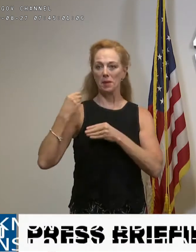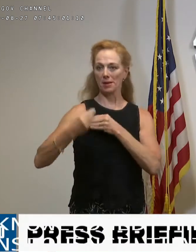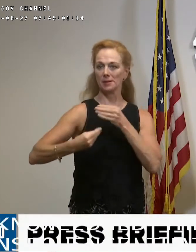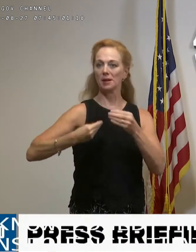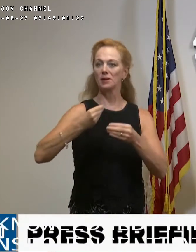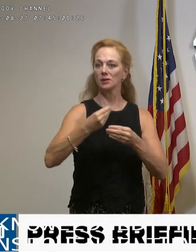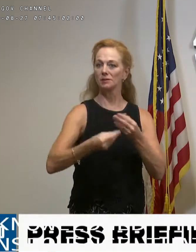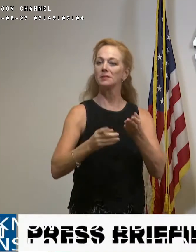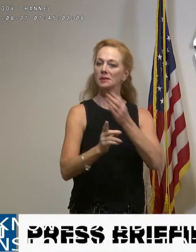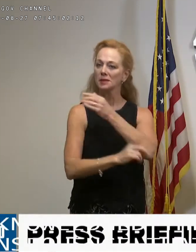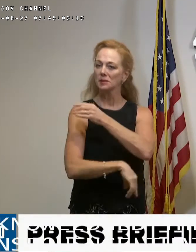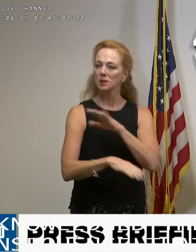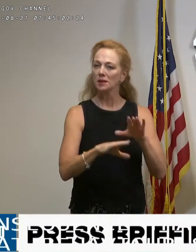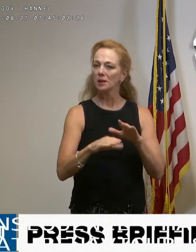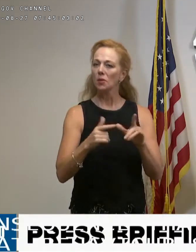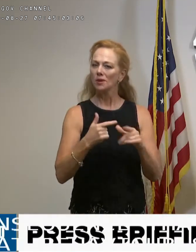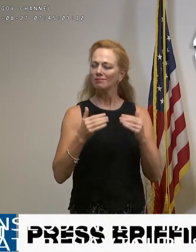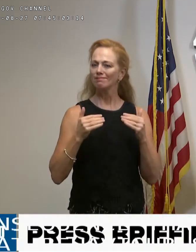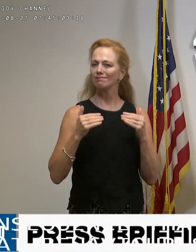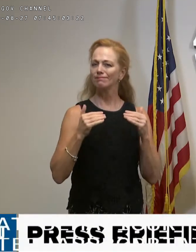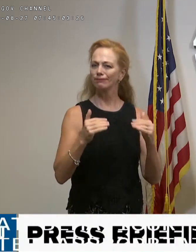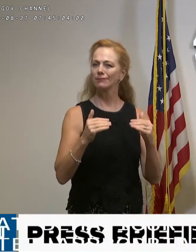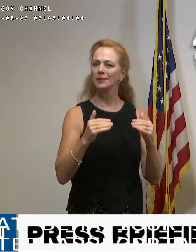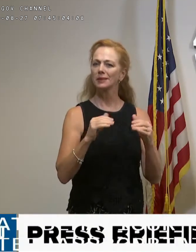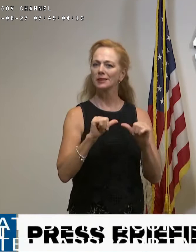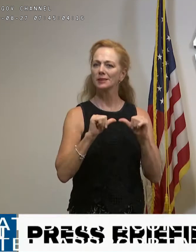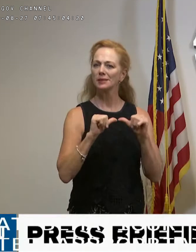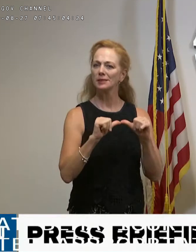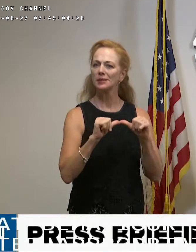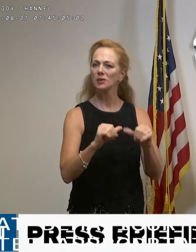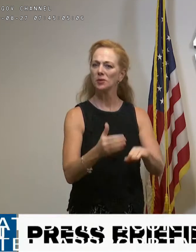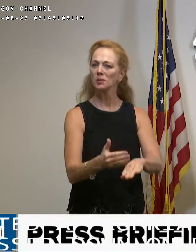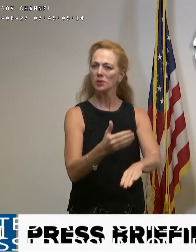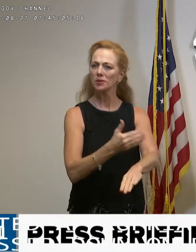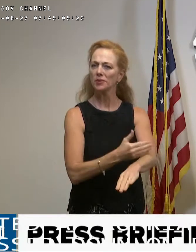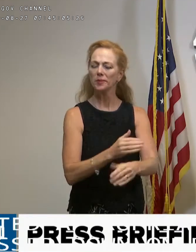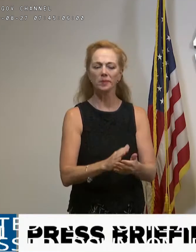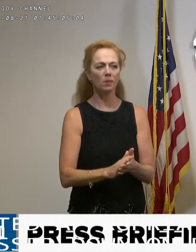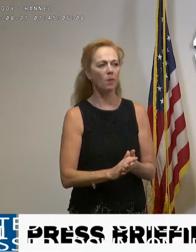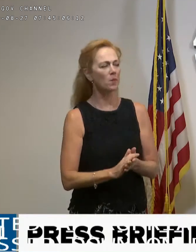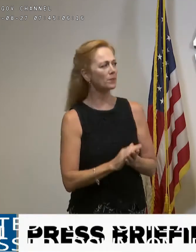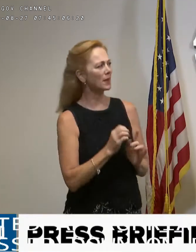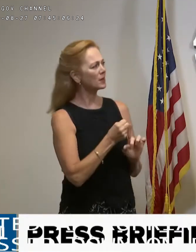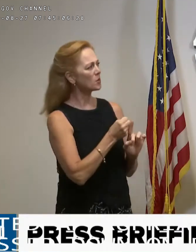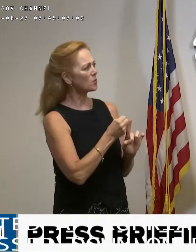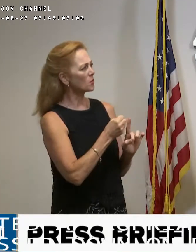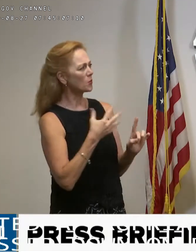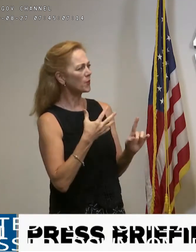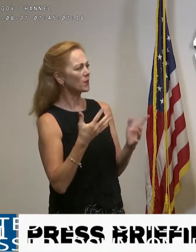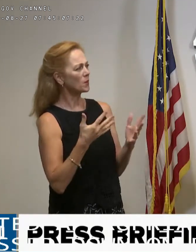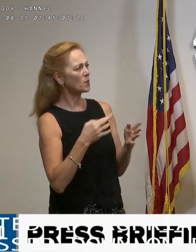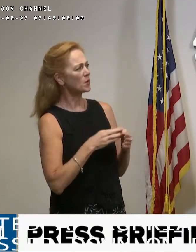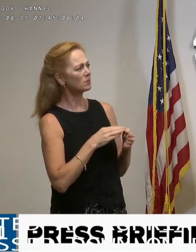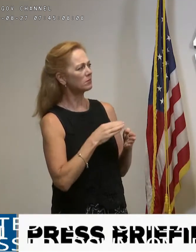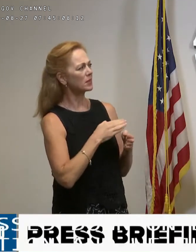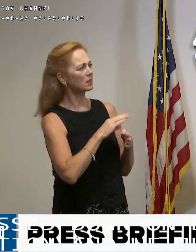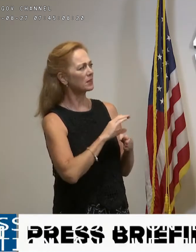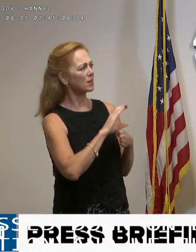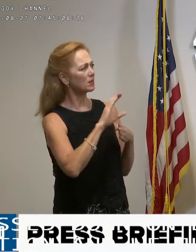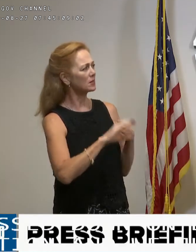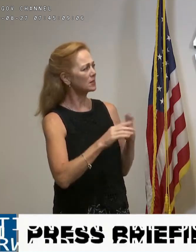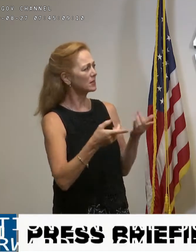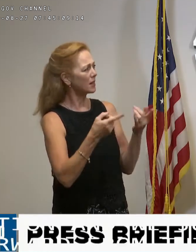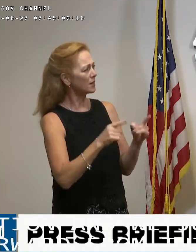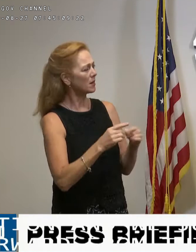disciplinary action, and we'll just want to move forward from this point and continue to get better. Can you elaborate further on what those consequences are?